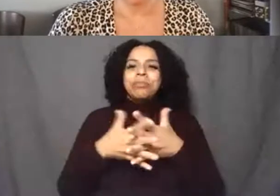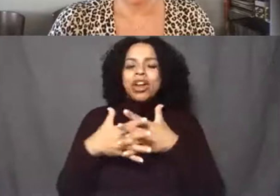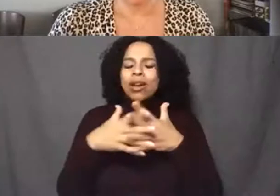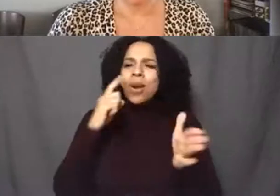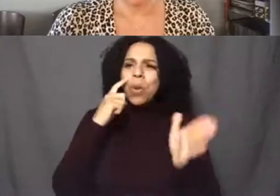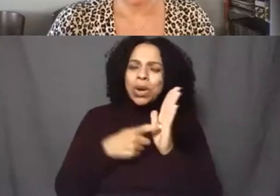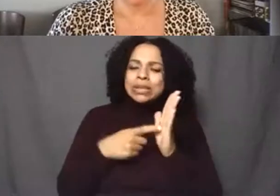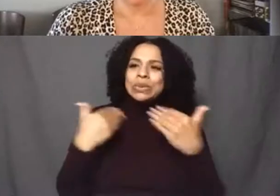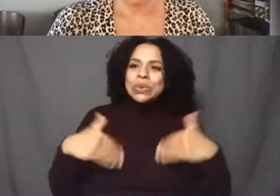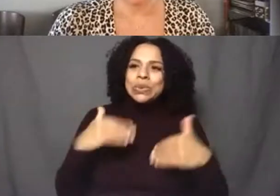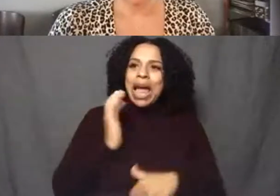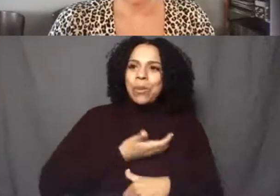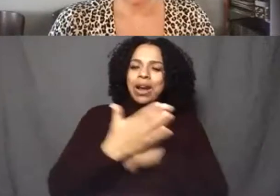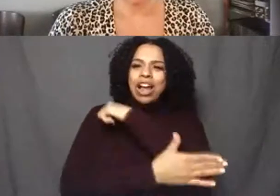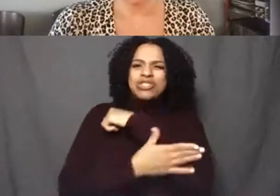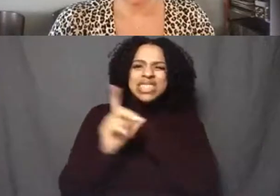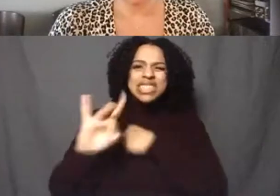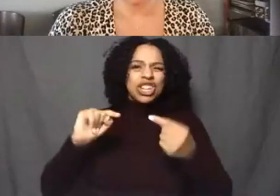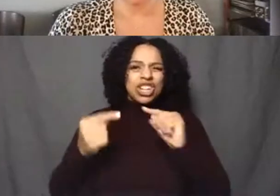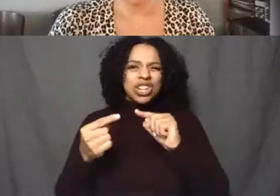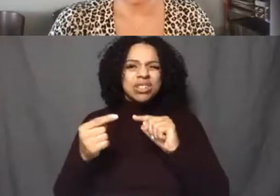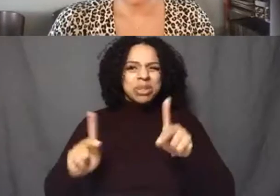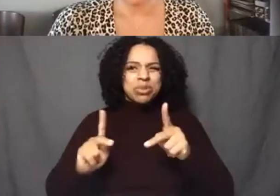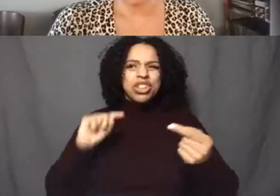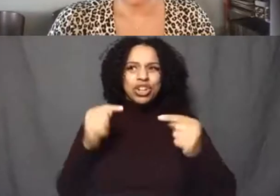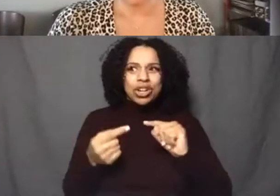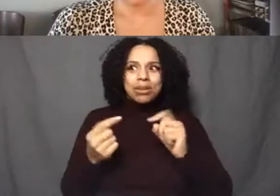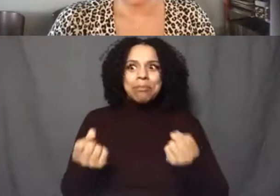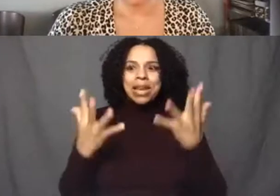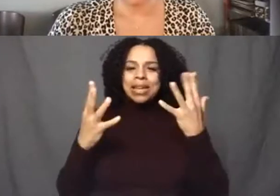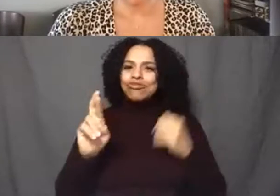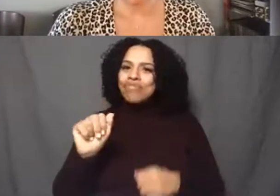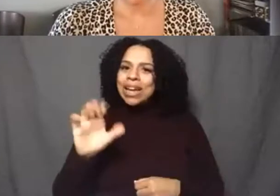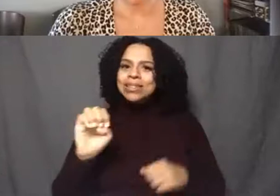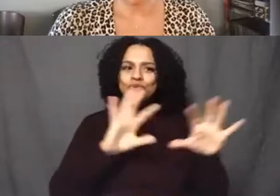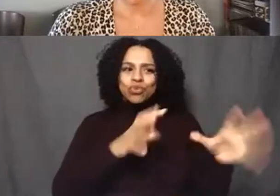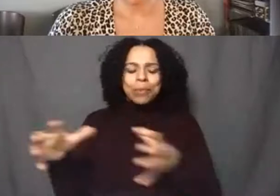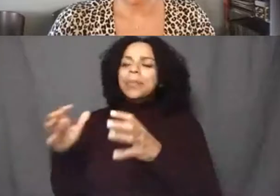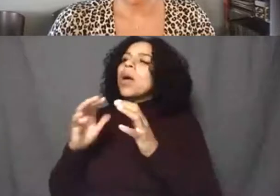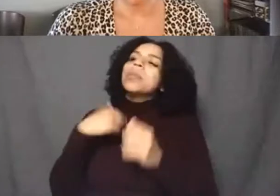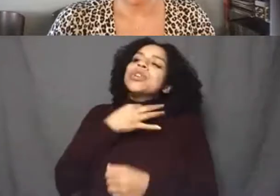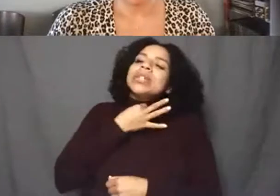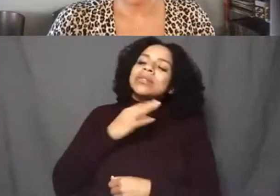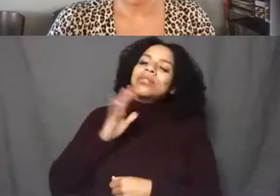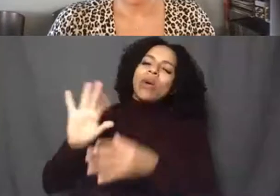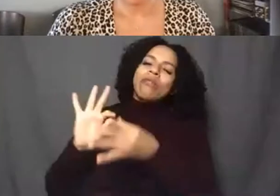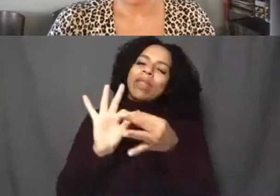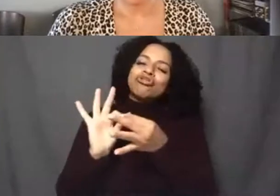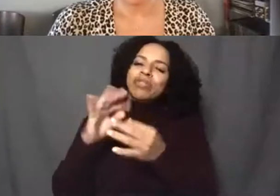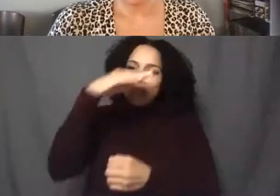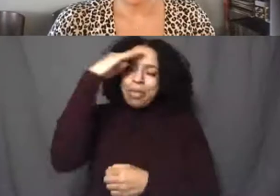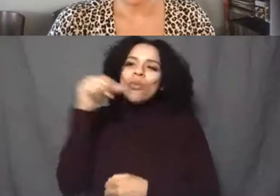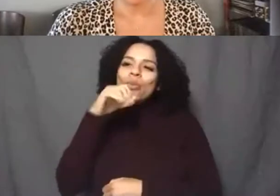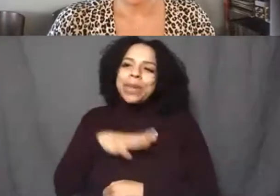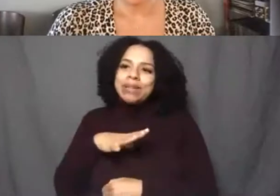groups. And so my next question for you was, how would you explain your relationship as a Black woman with your country before and after working on